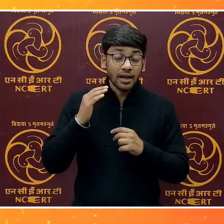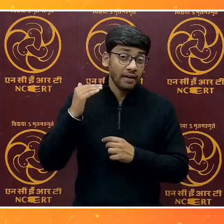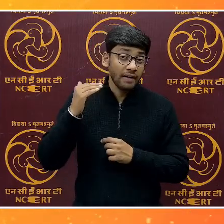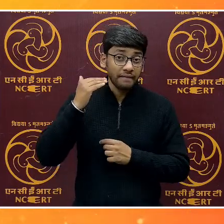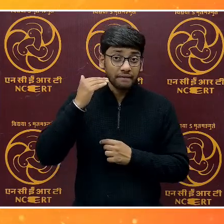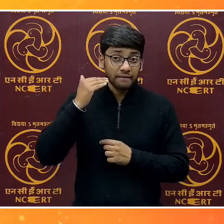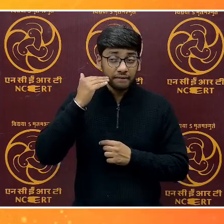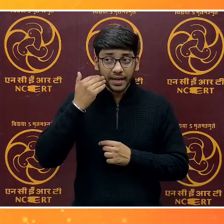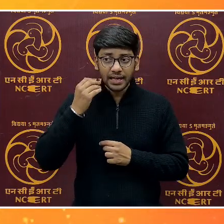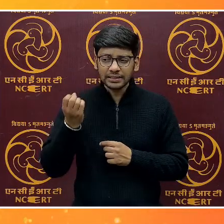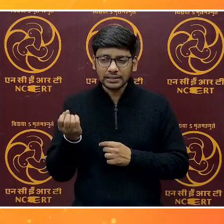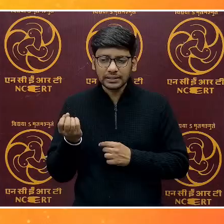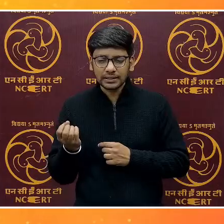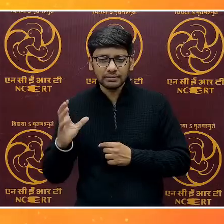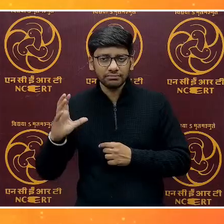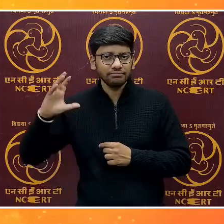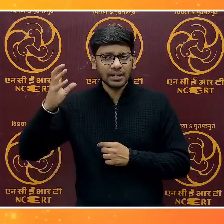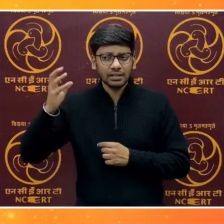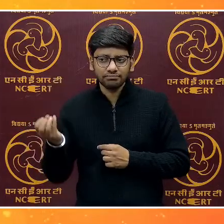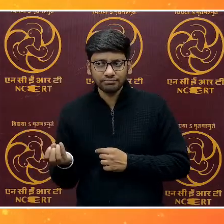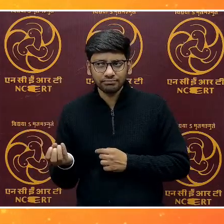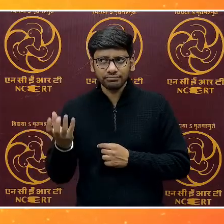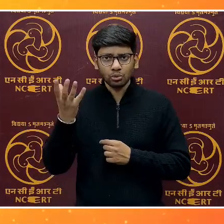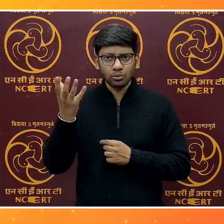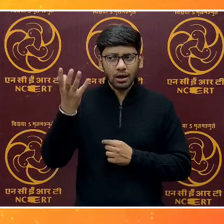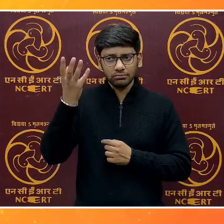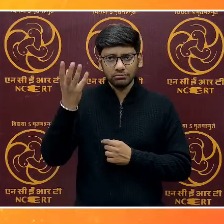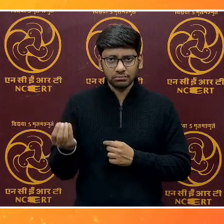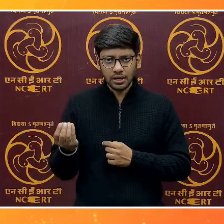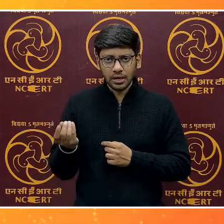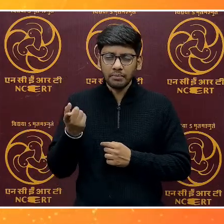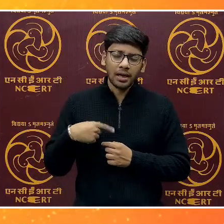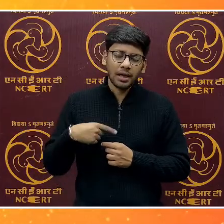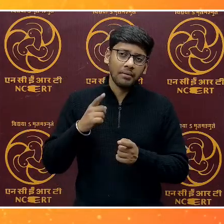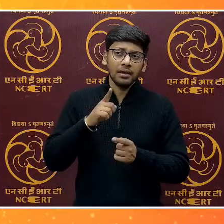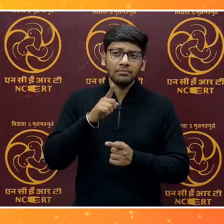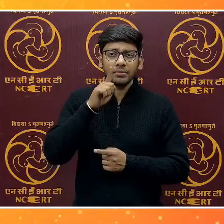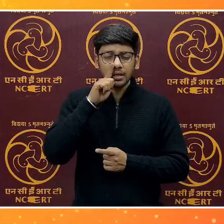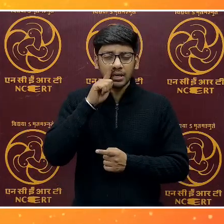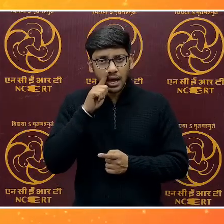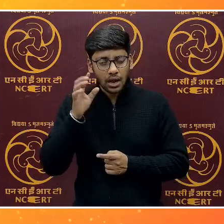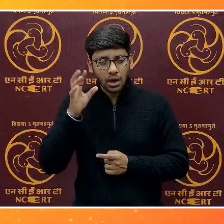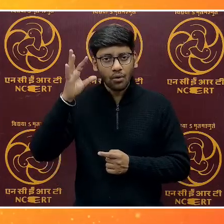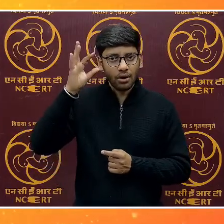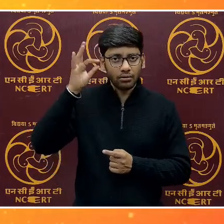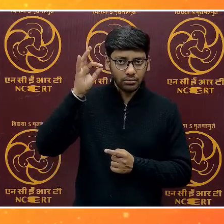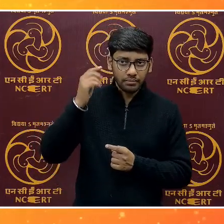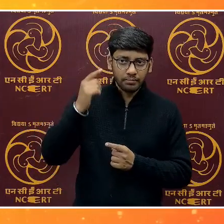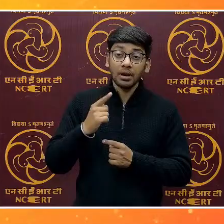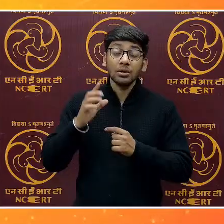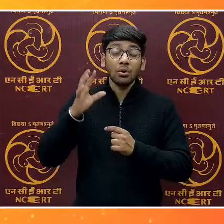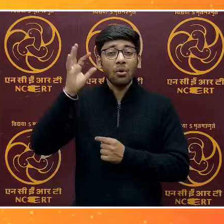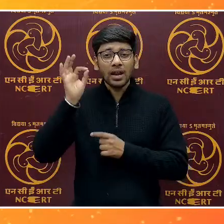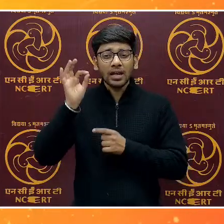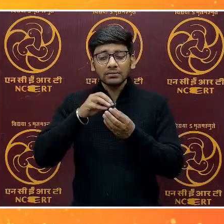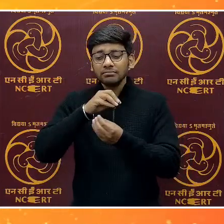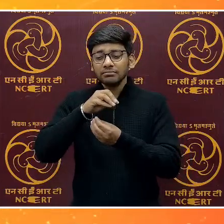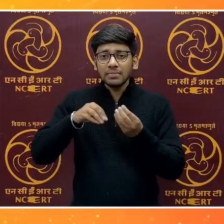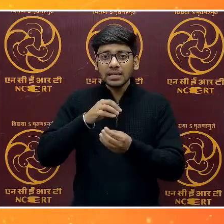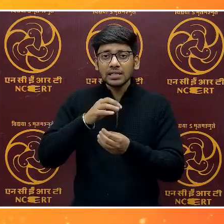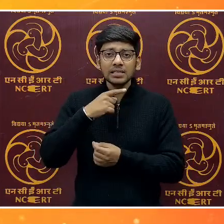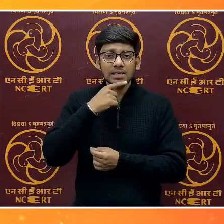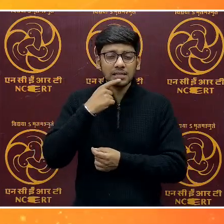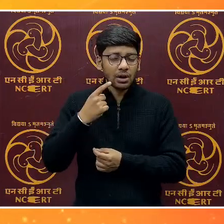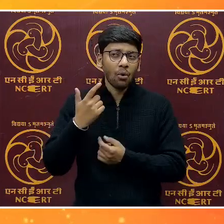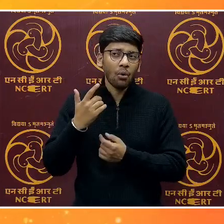and sunset? Oh, I think I notice yellow, orangish and orangish red color. Do we see more